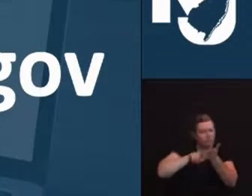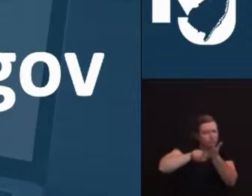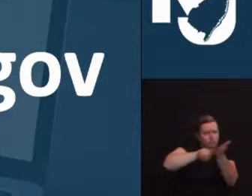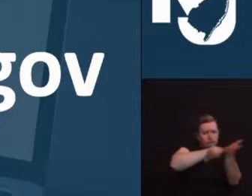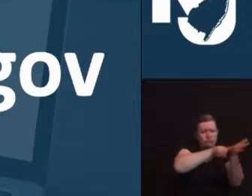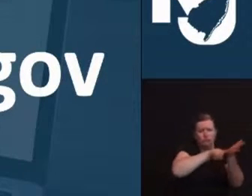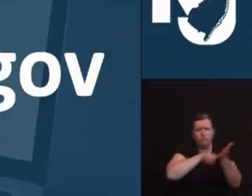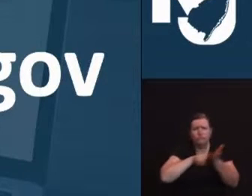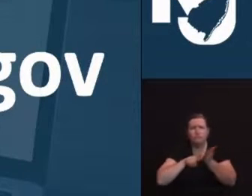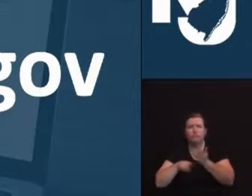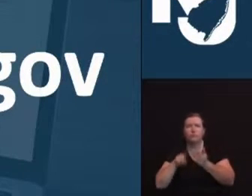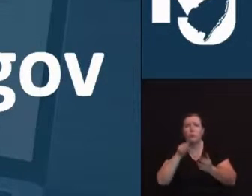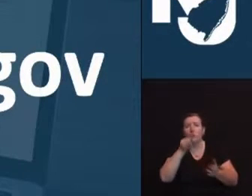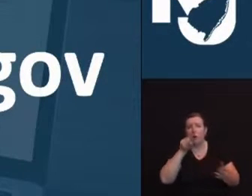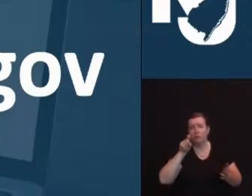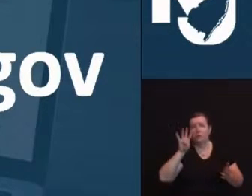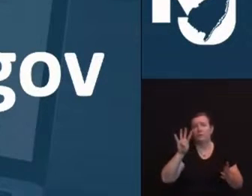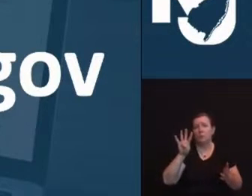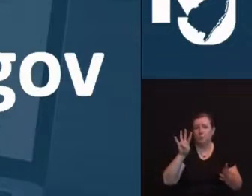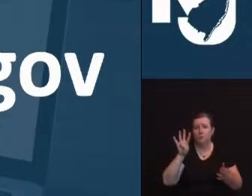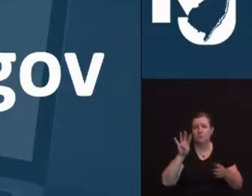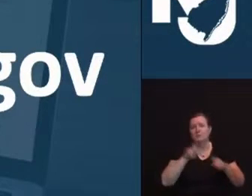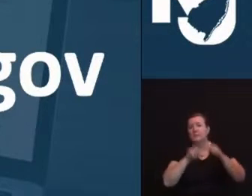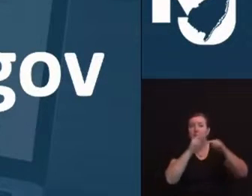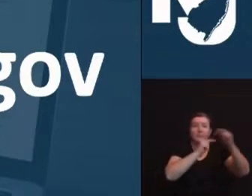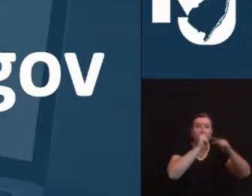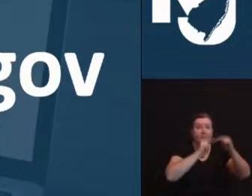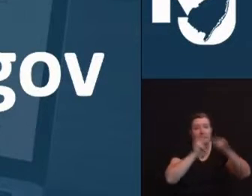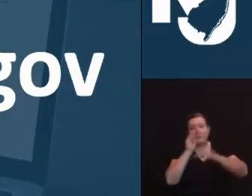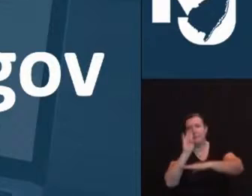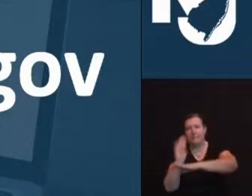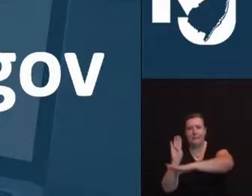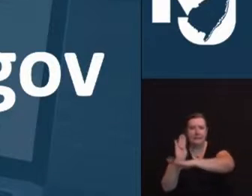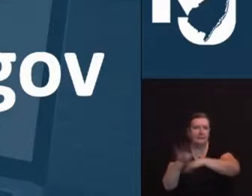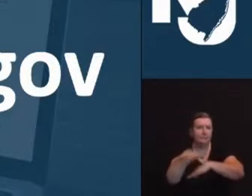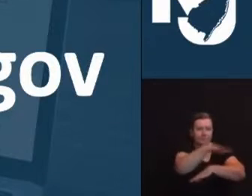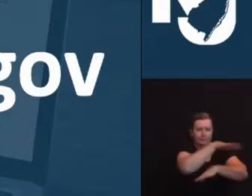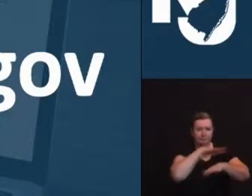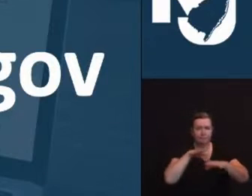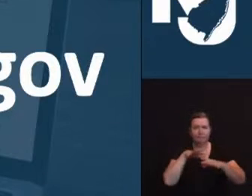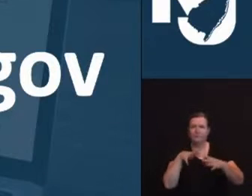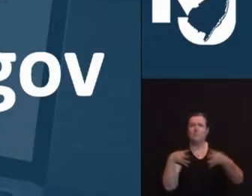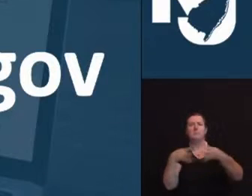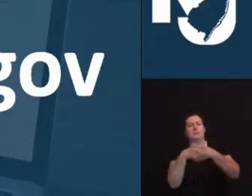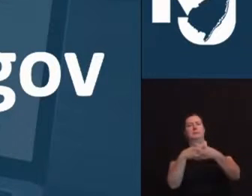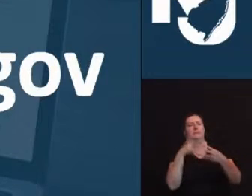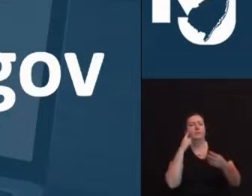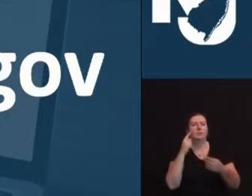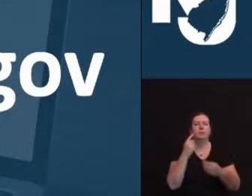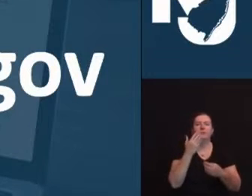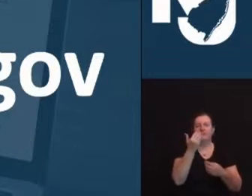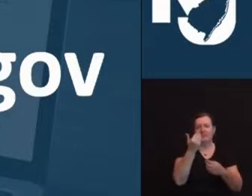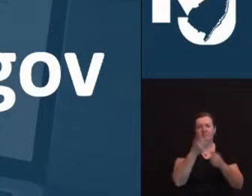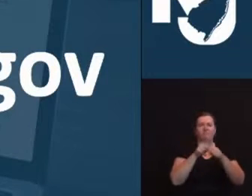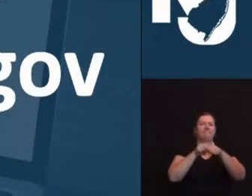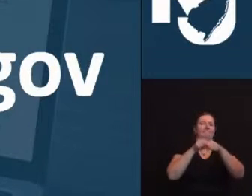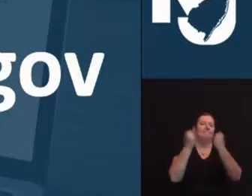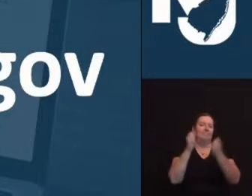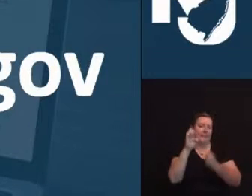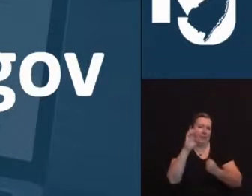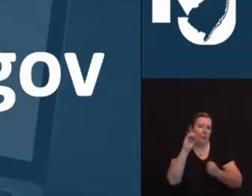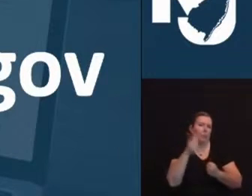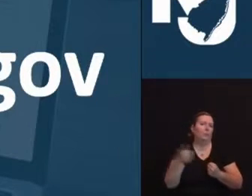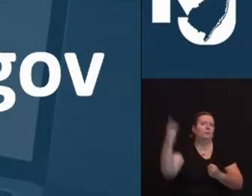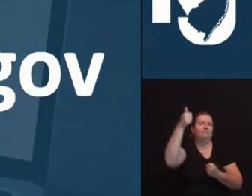Camden, Essex, and Hudson counties, and they found 15 various executive order violations. And ABC will